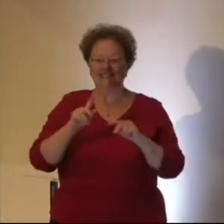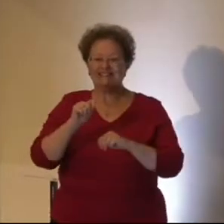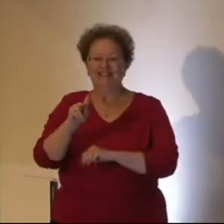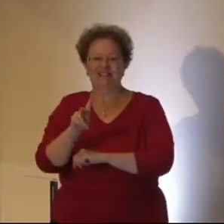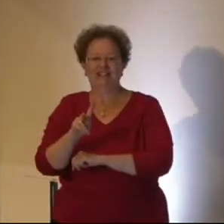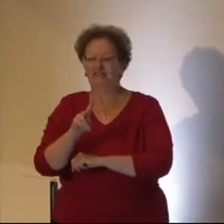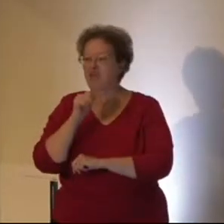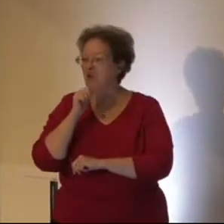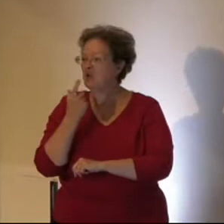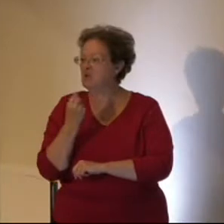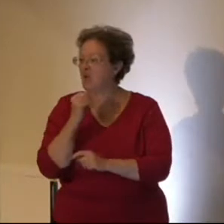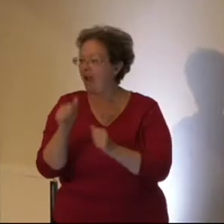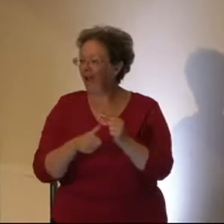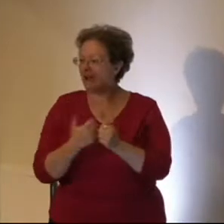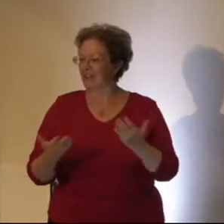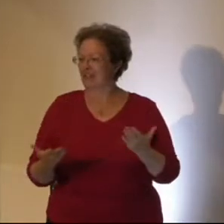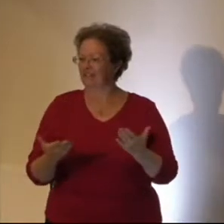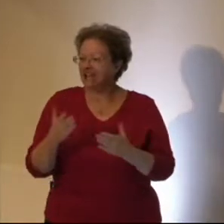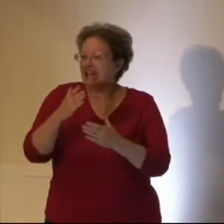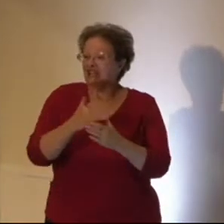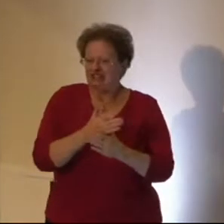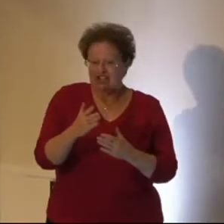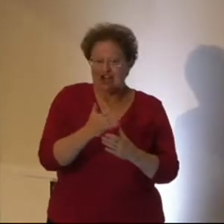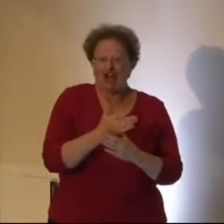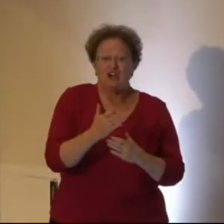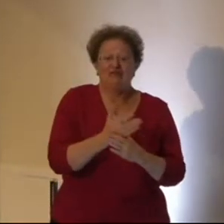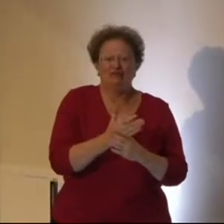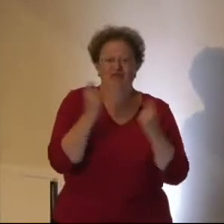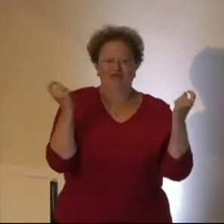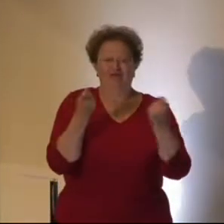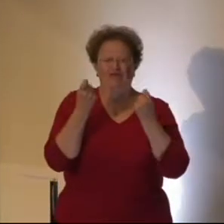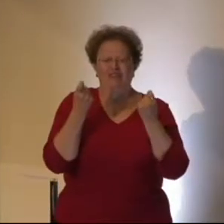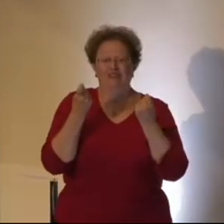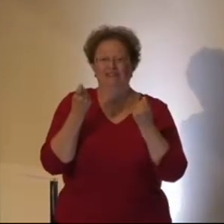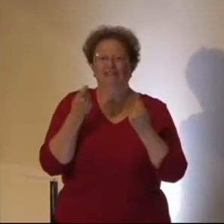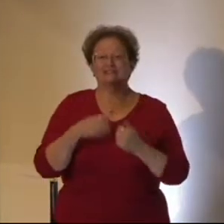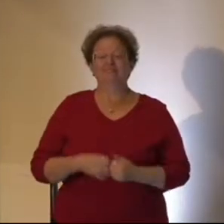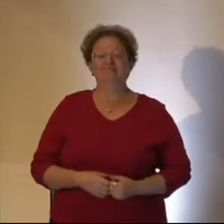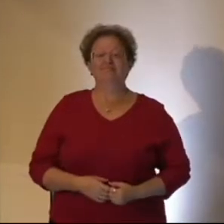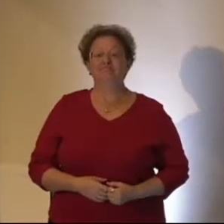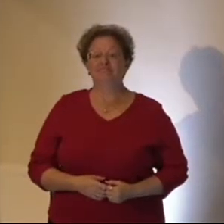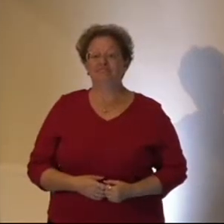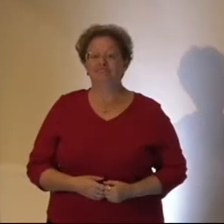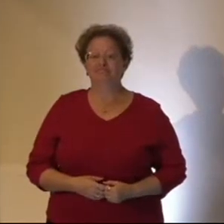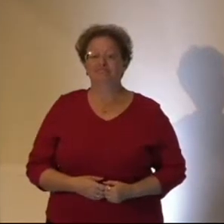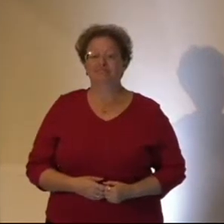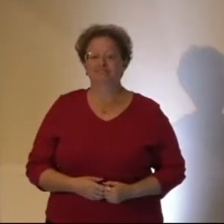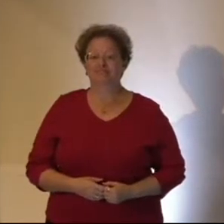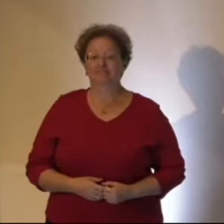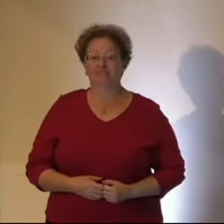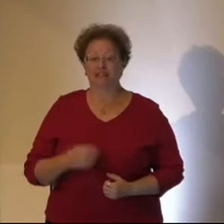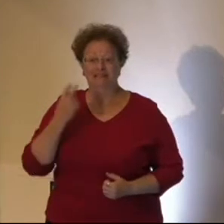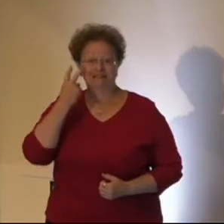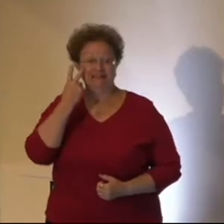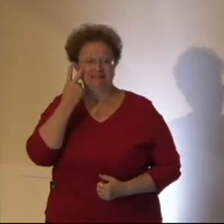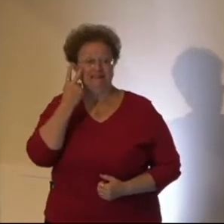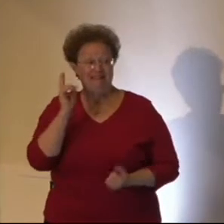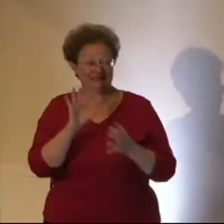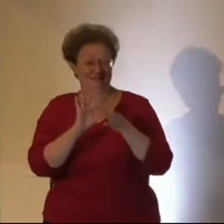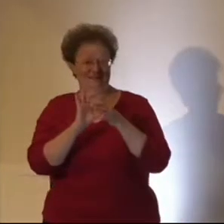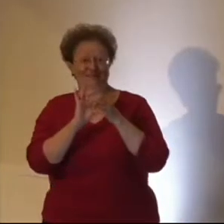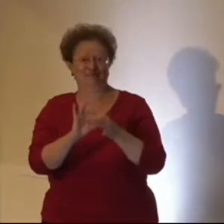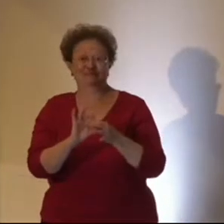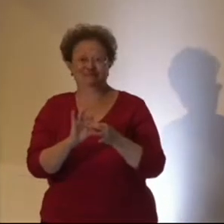outcome. They simply got to share in the victory that was won for them. Do you see the connection between a